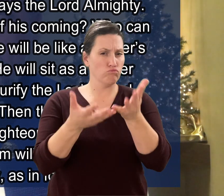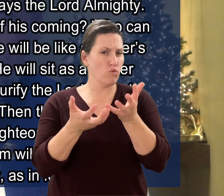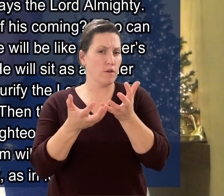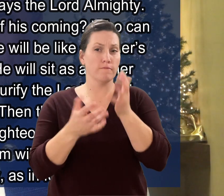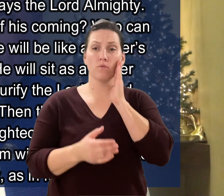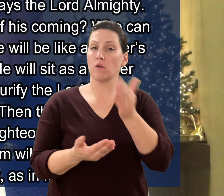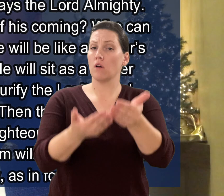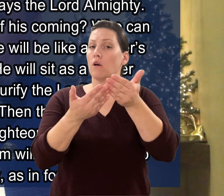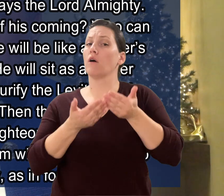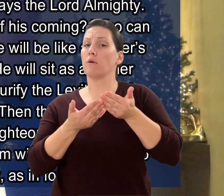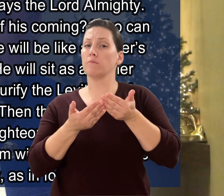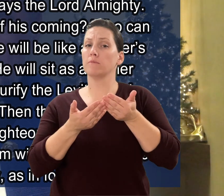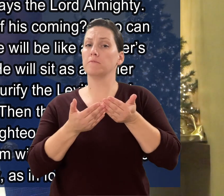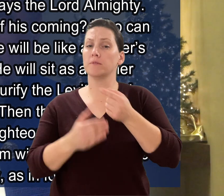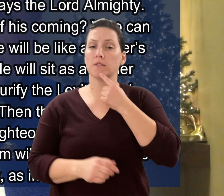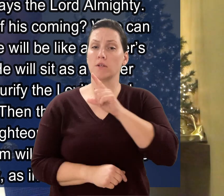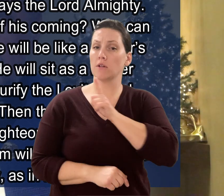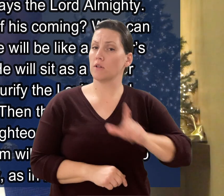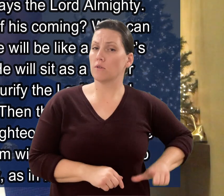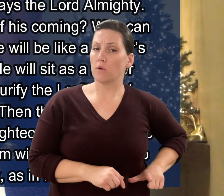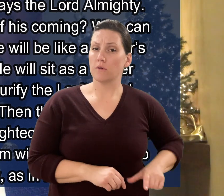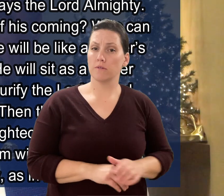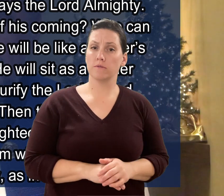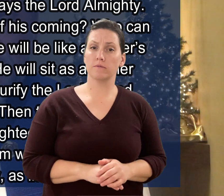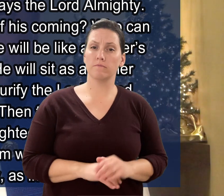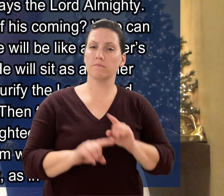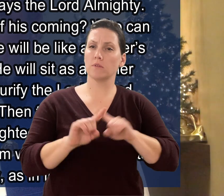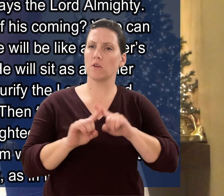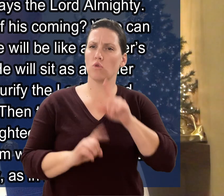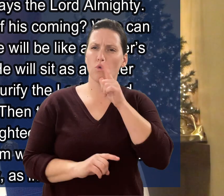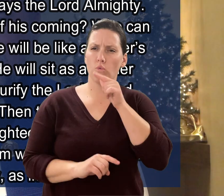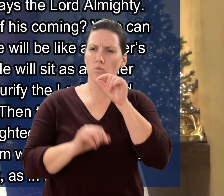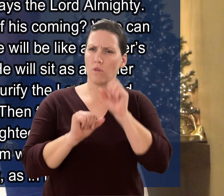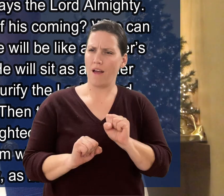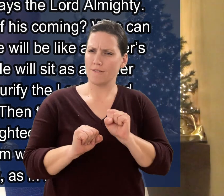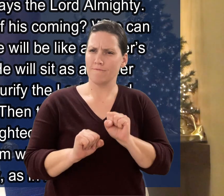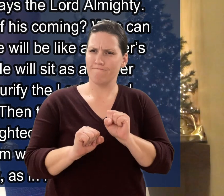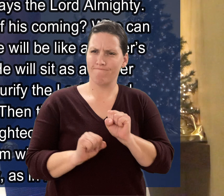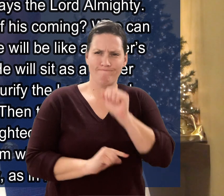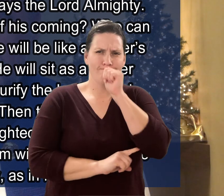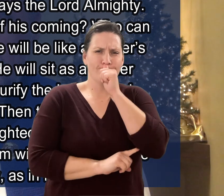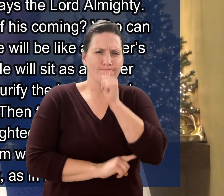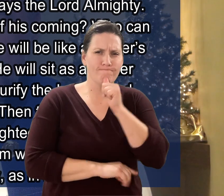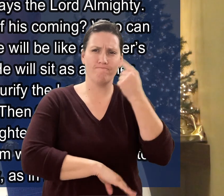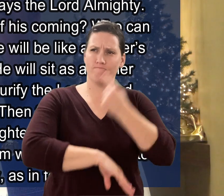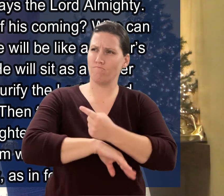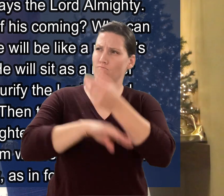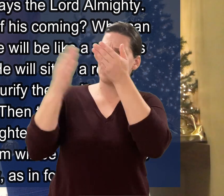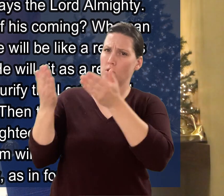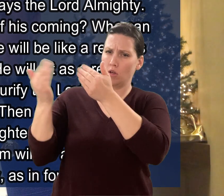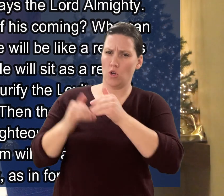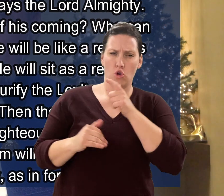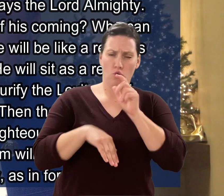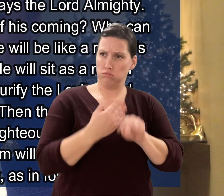desire, will come, says the Lord Almighty. But who can endure the day of his coming? Who can